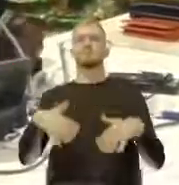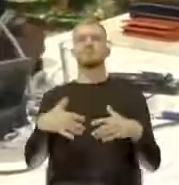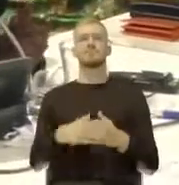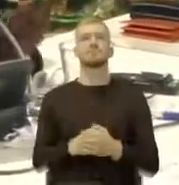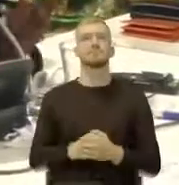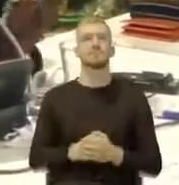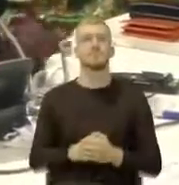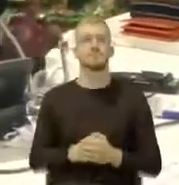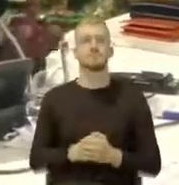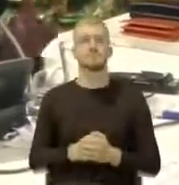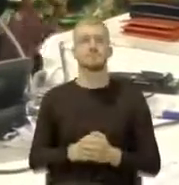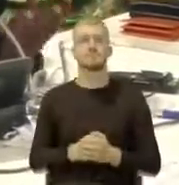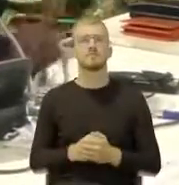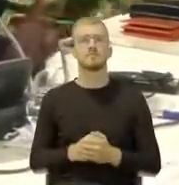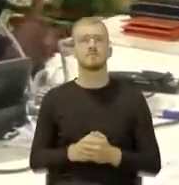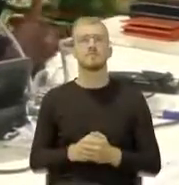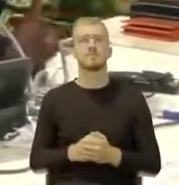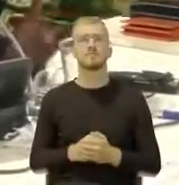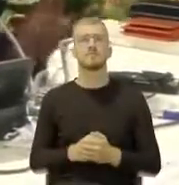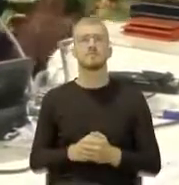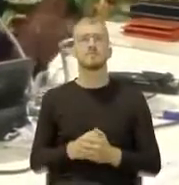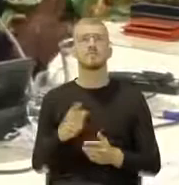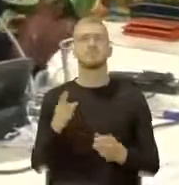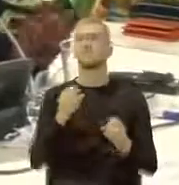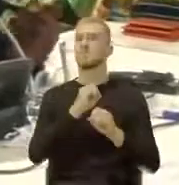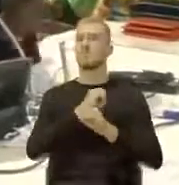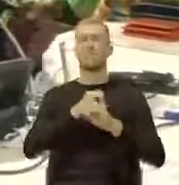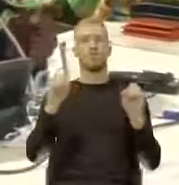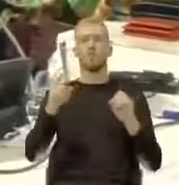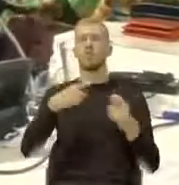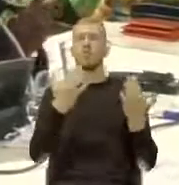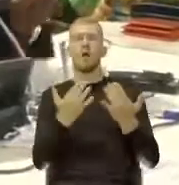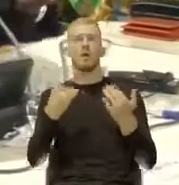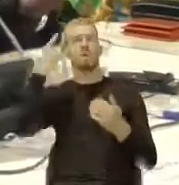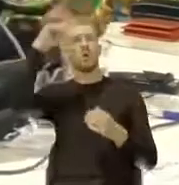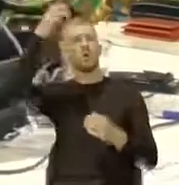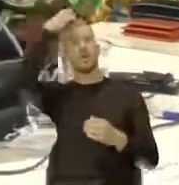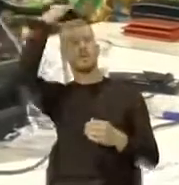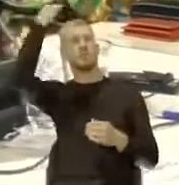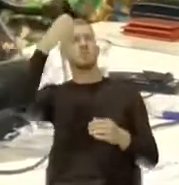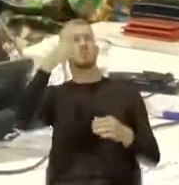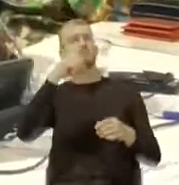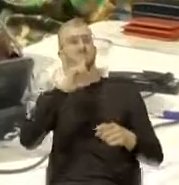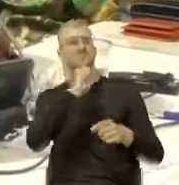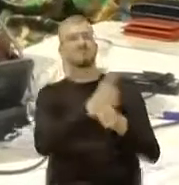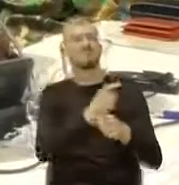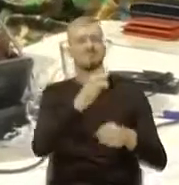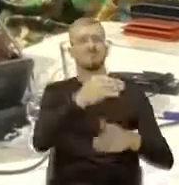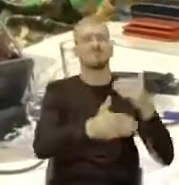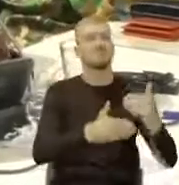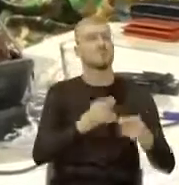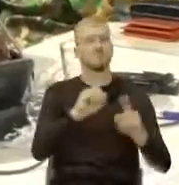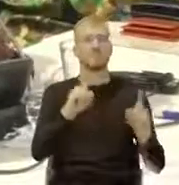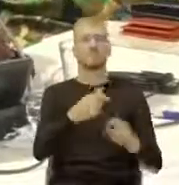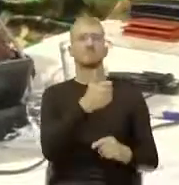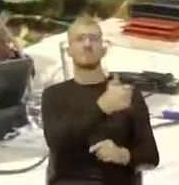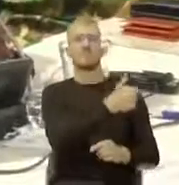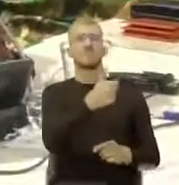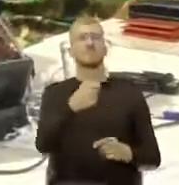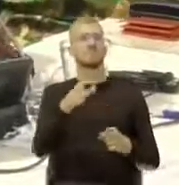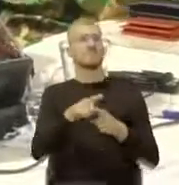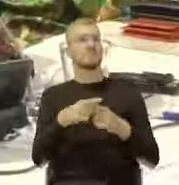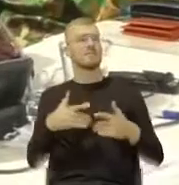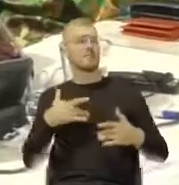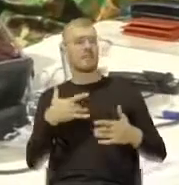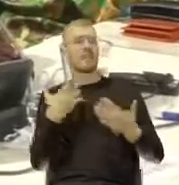us how to lead without even waiting for permission or even waiting for the allowance